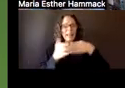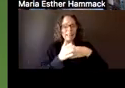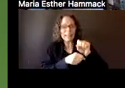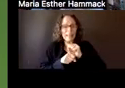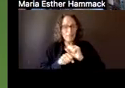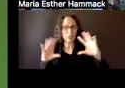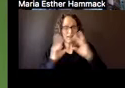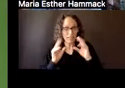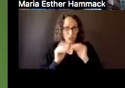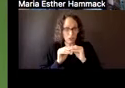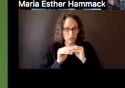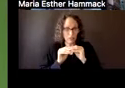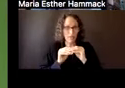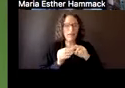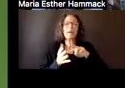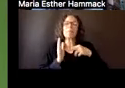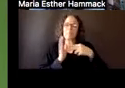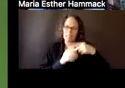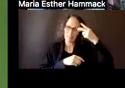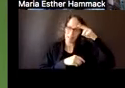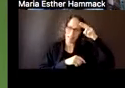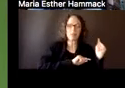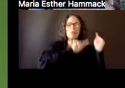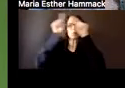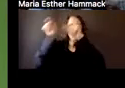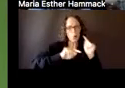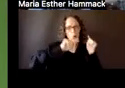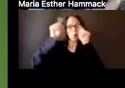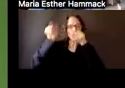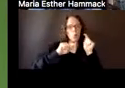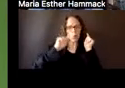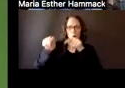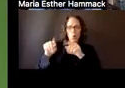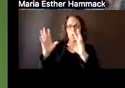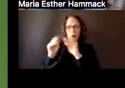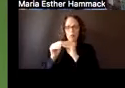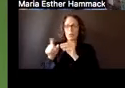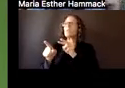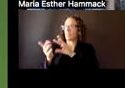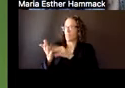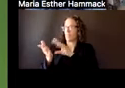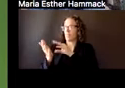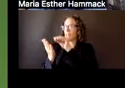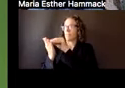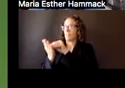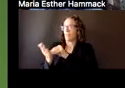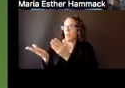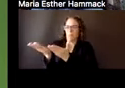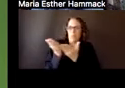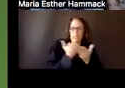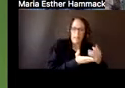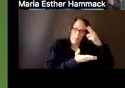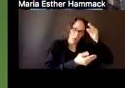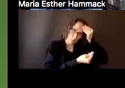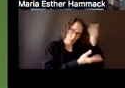officials were attending the abolitionist conventions in Philadelphia and reporting back to Mexico saying, this is what's going on,